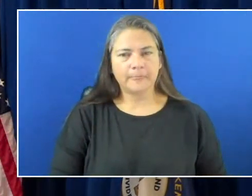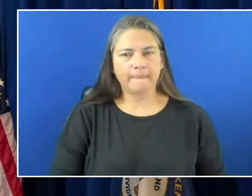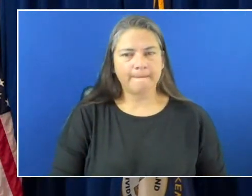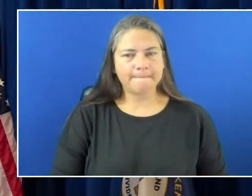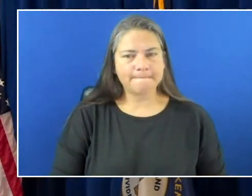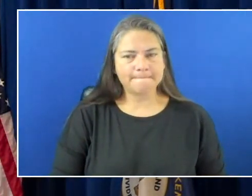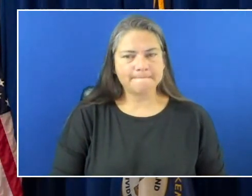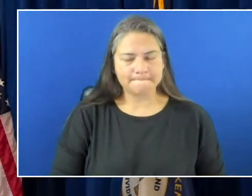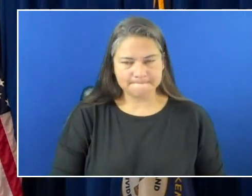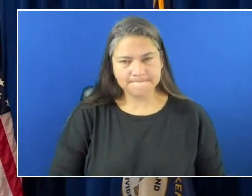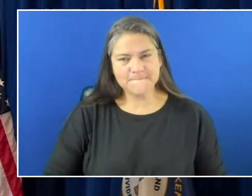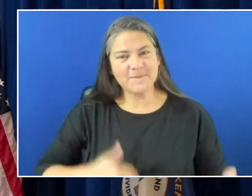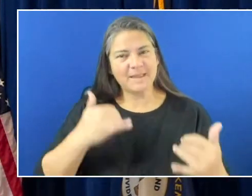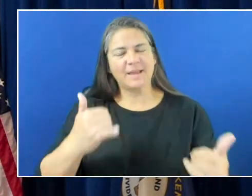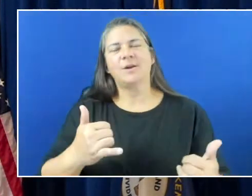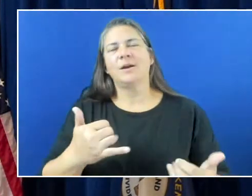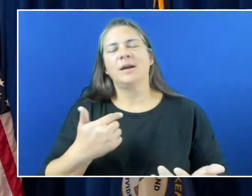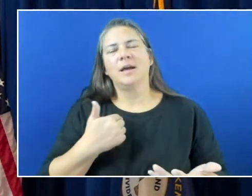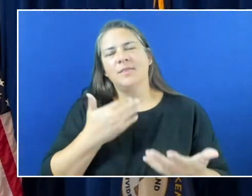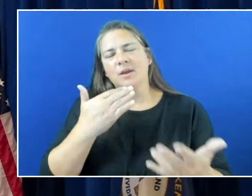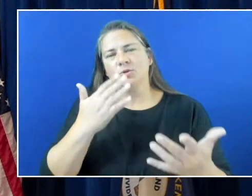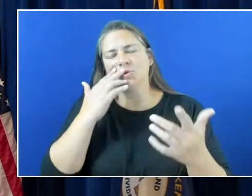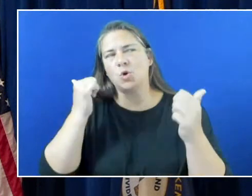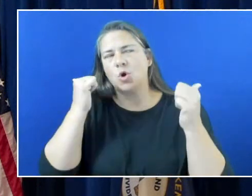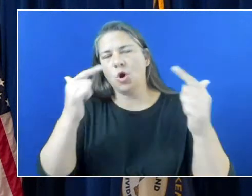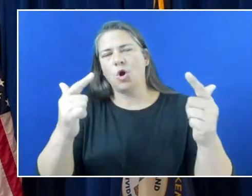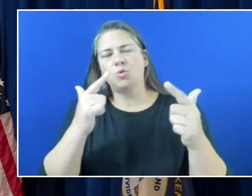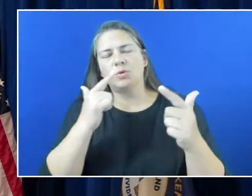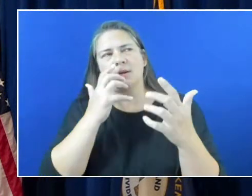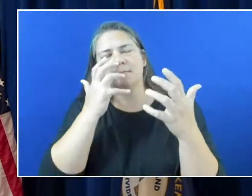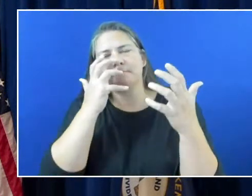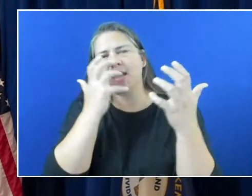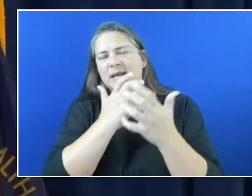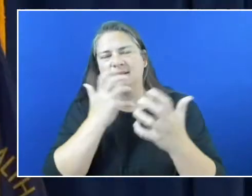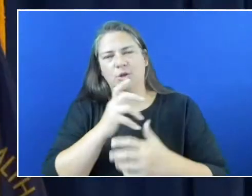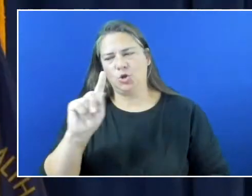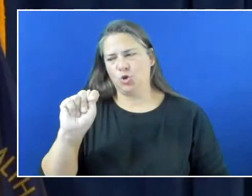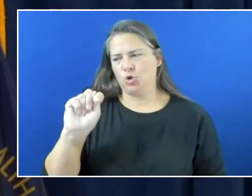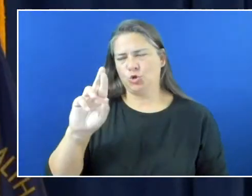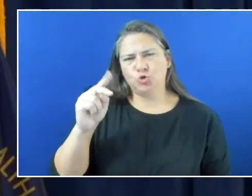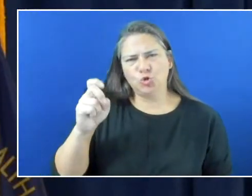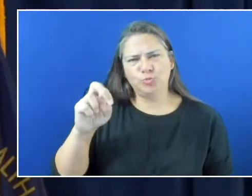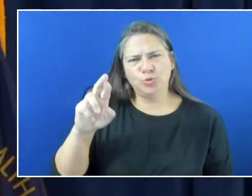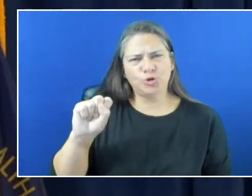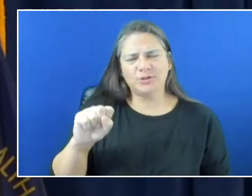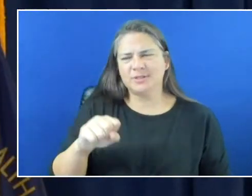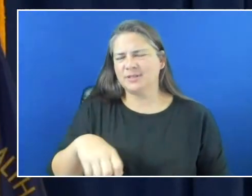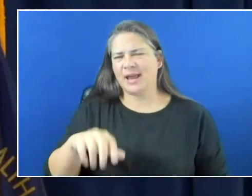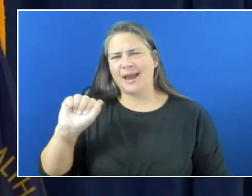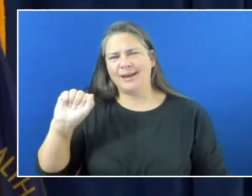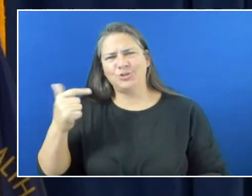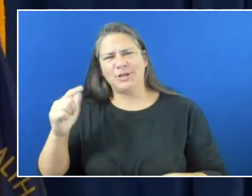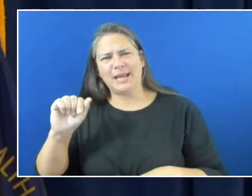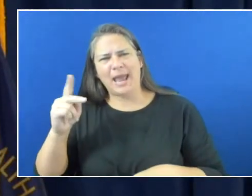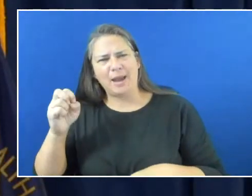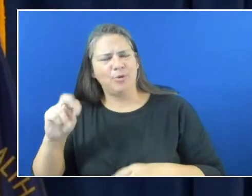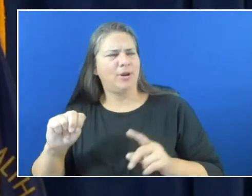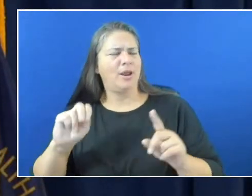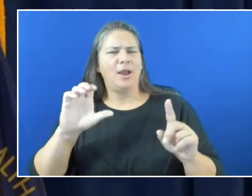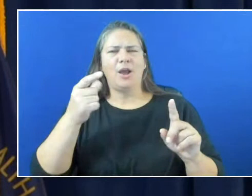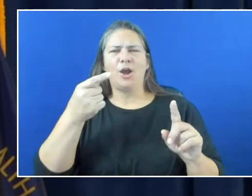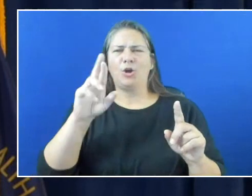Al, thank you to all of our amazing troopers, to General Cameron, to Greg Wolf, and all the